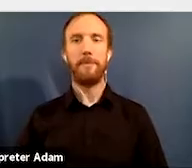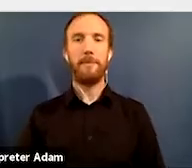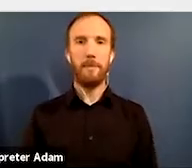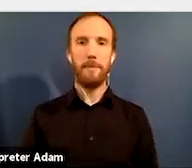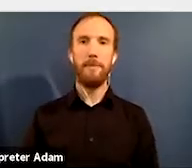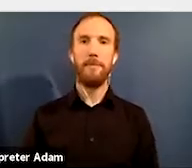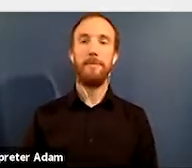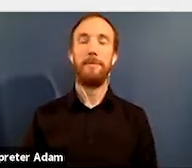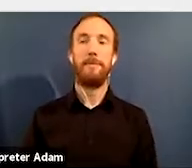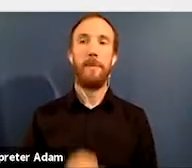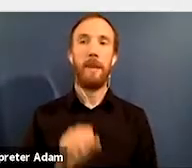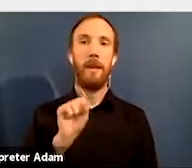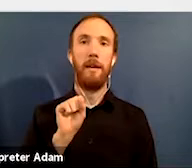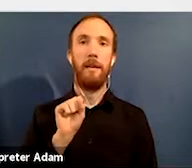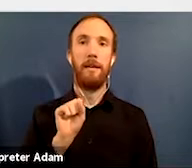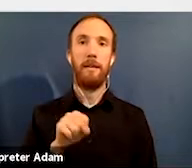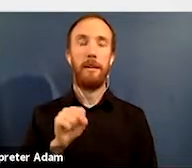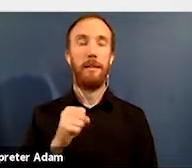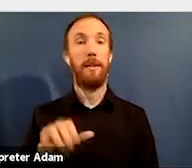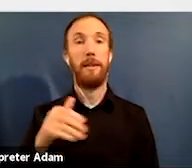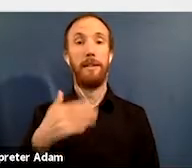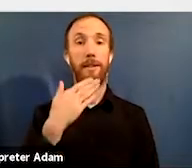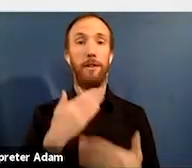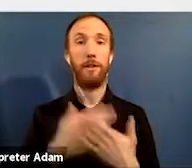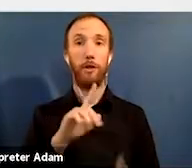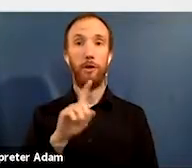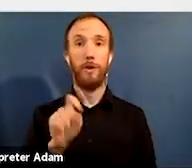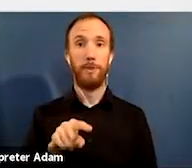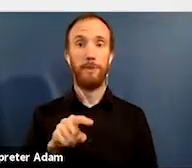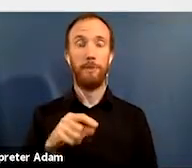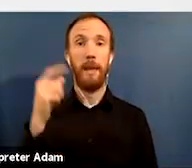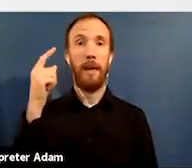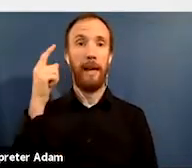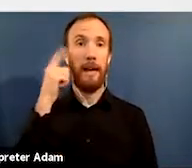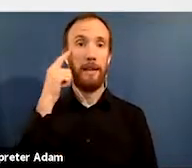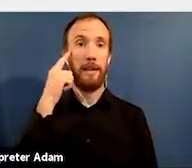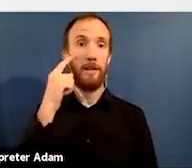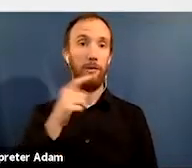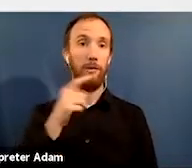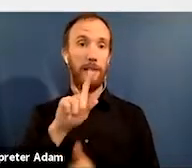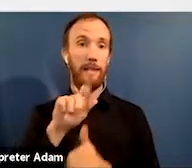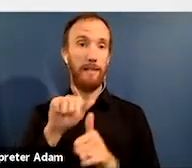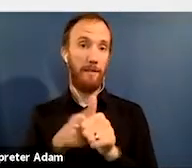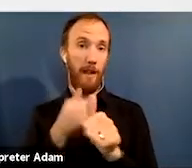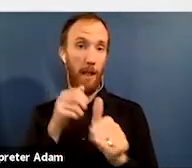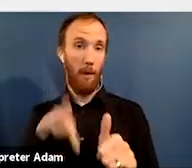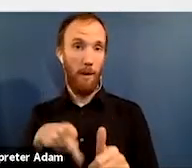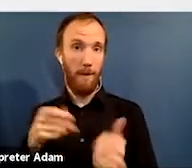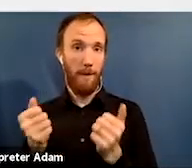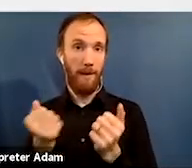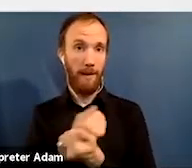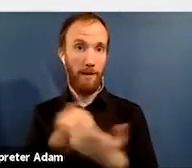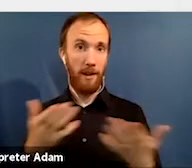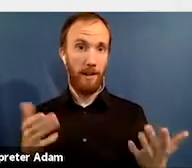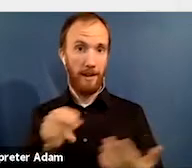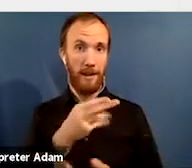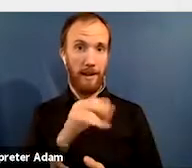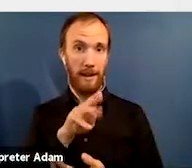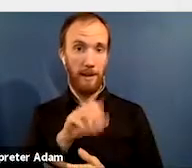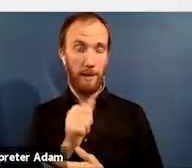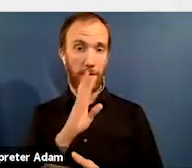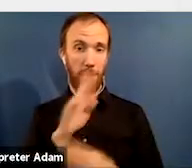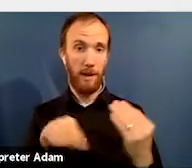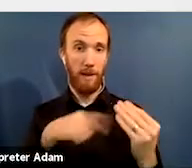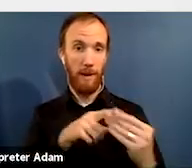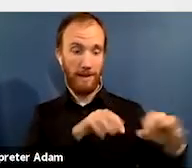Yeah, very great question. I think part of, following up by continuing what Hima was talking about in terms of explainable AI, that is